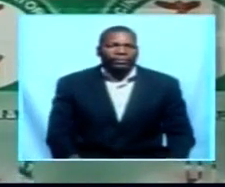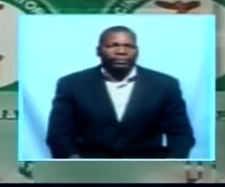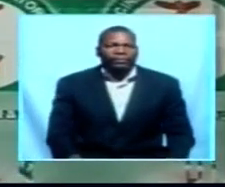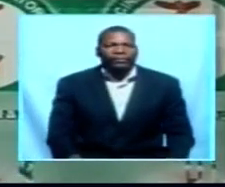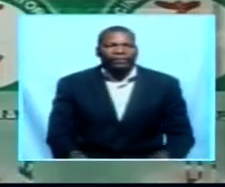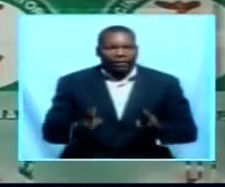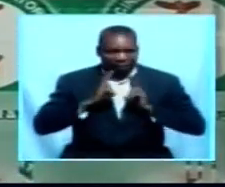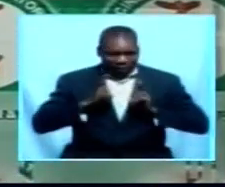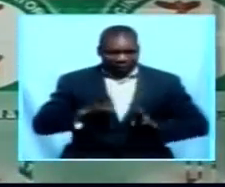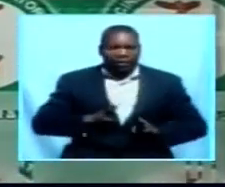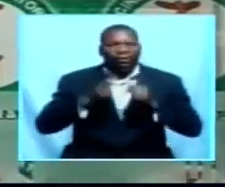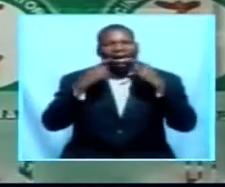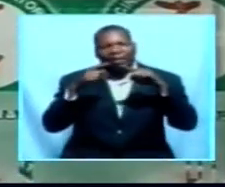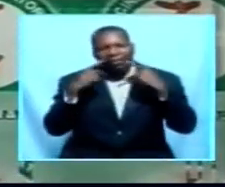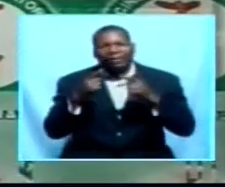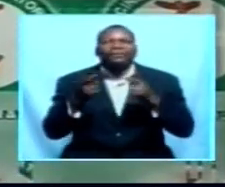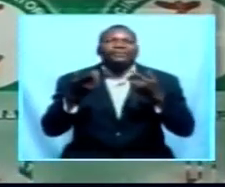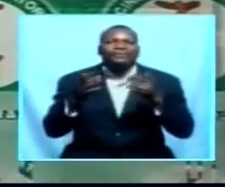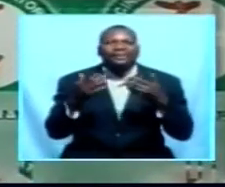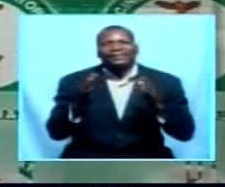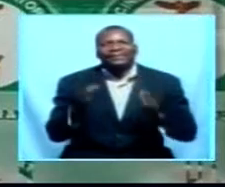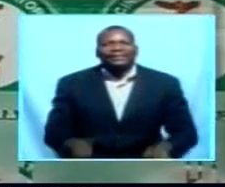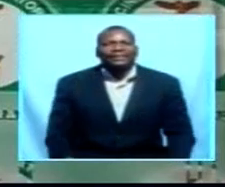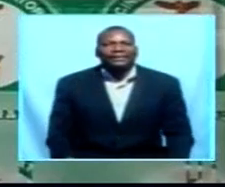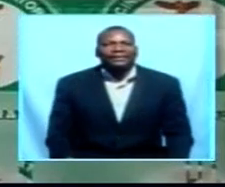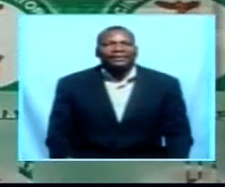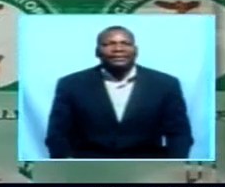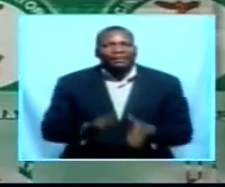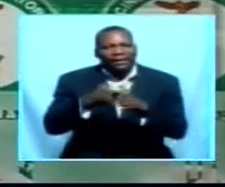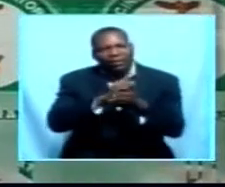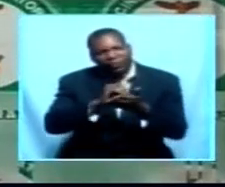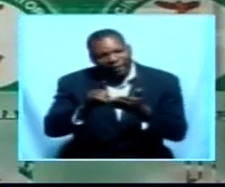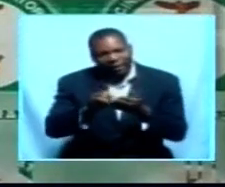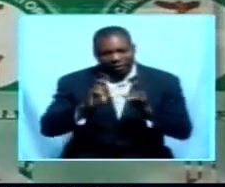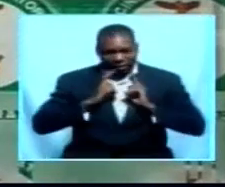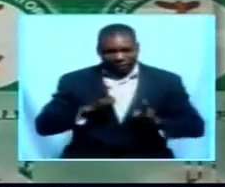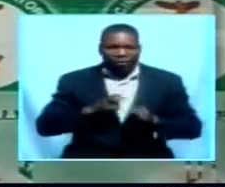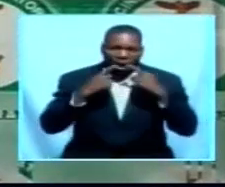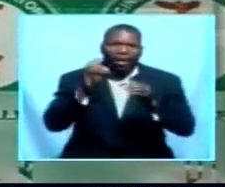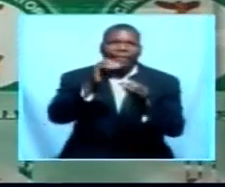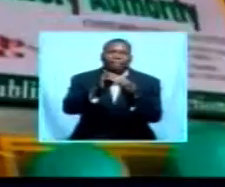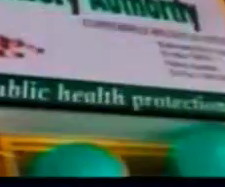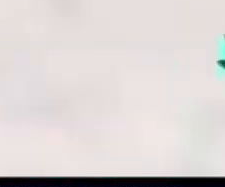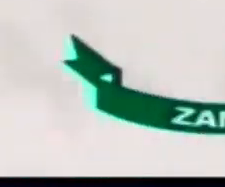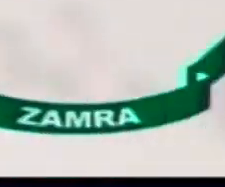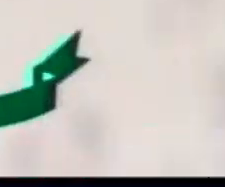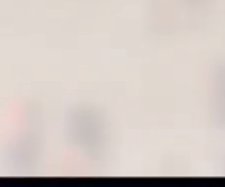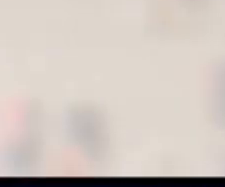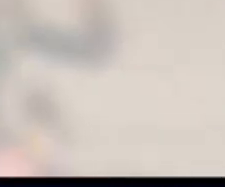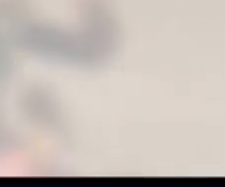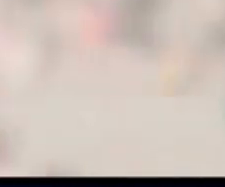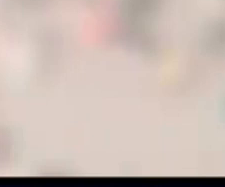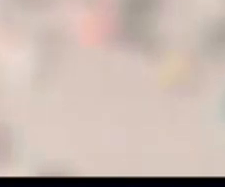That's all we could accommodate on our segment tonight. Join us next week for more health news. Regulatory